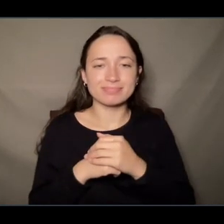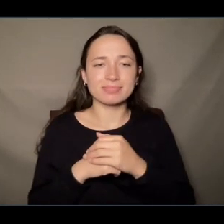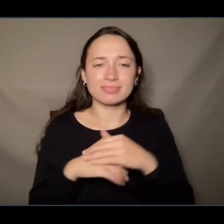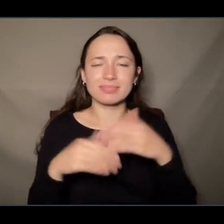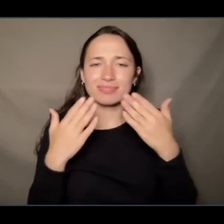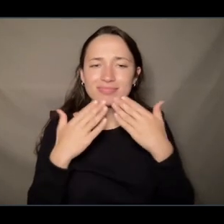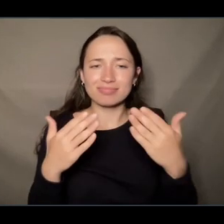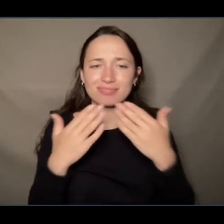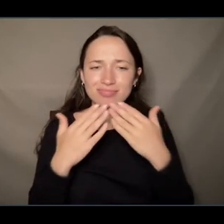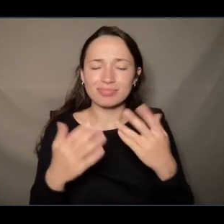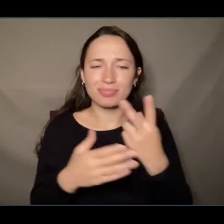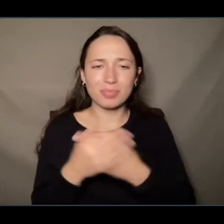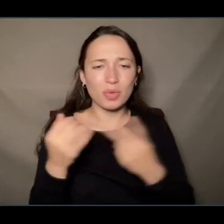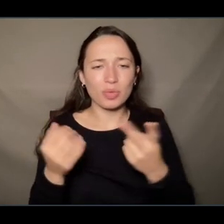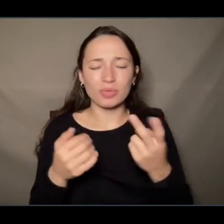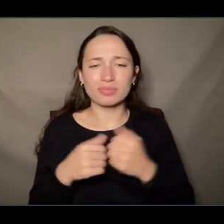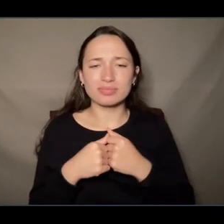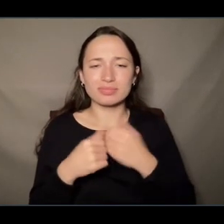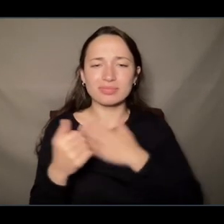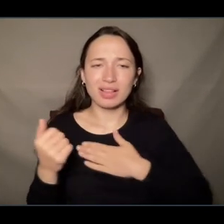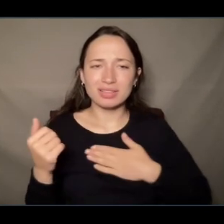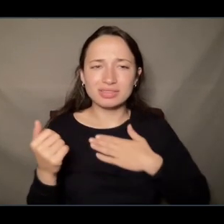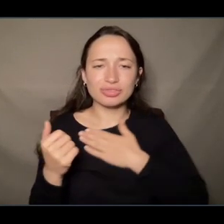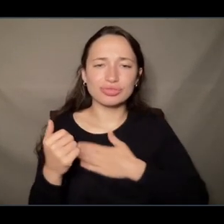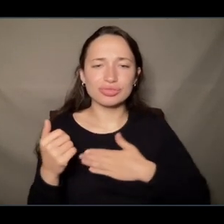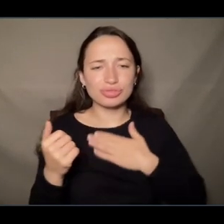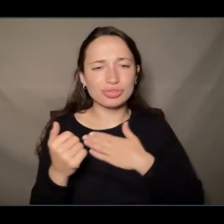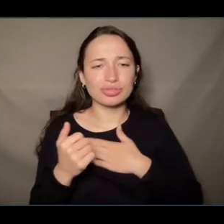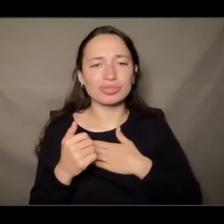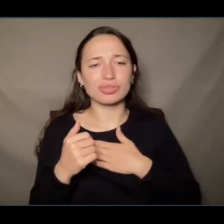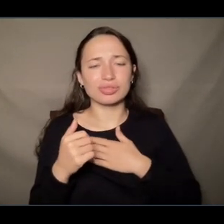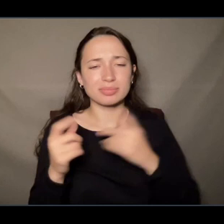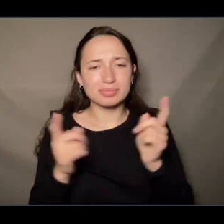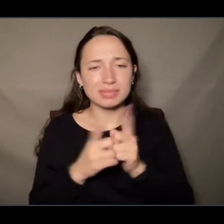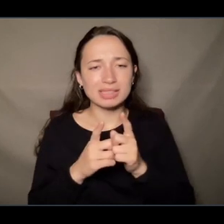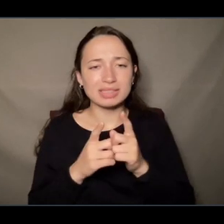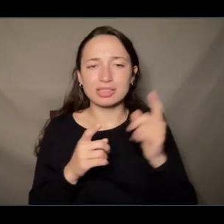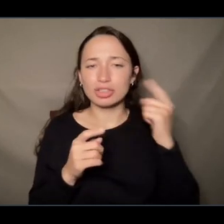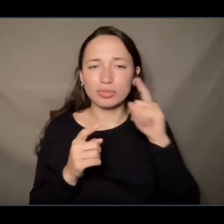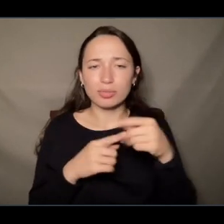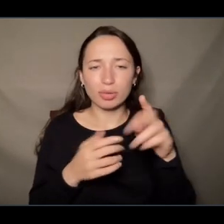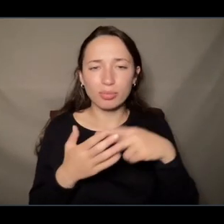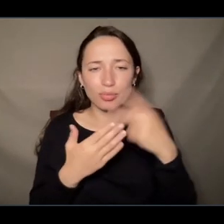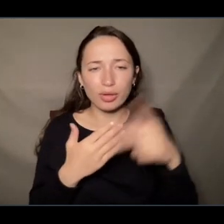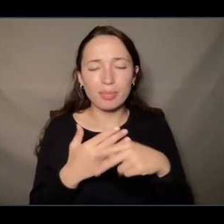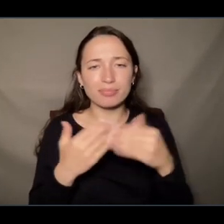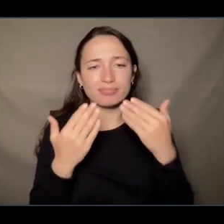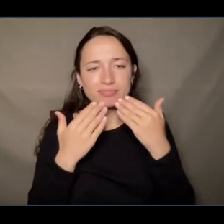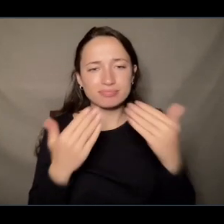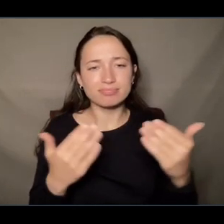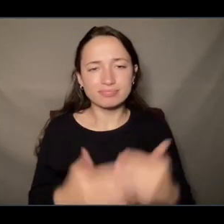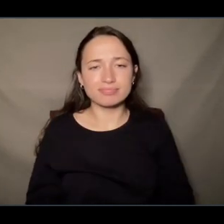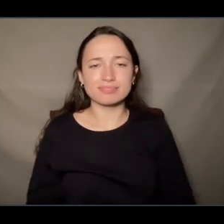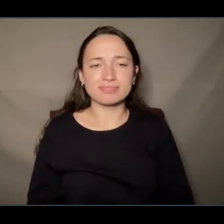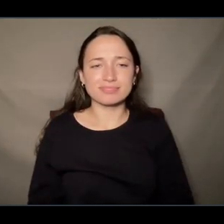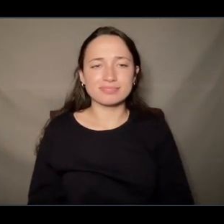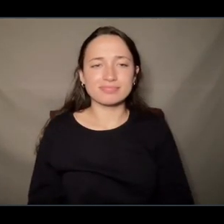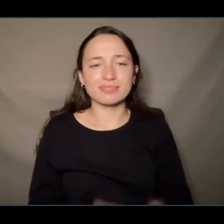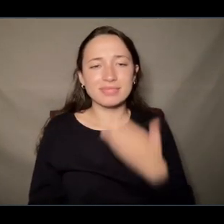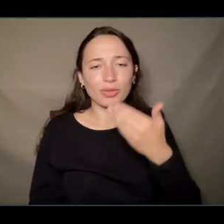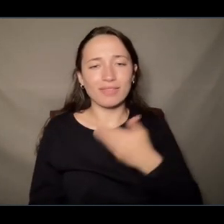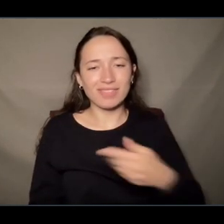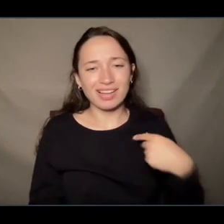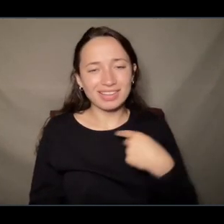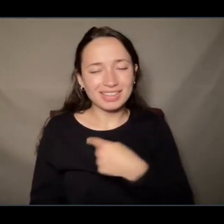work, ladies. Thank you very much. Thank you both. It was such a pleasure to meet you and to hear about your programs. Thank you. Thank